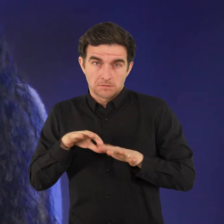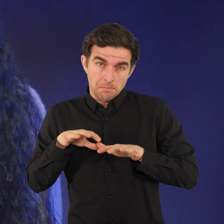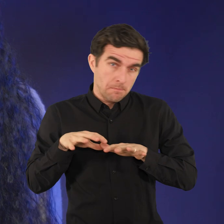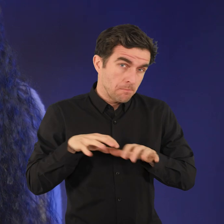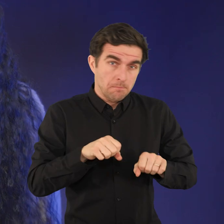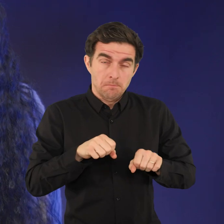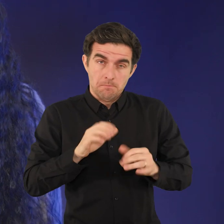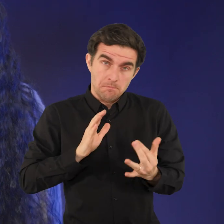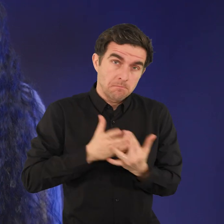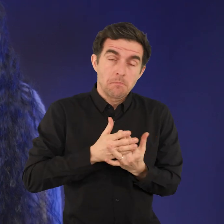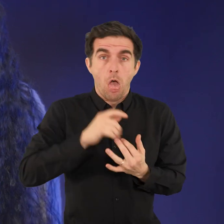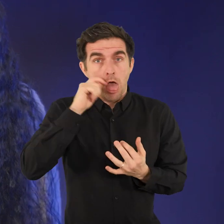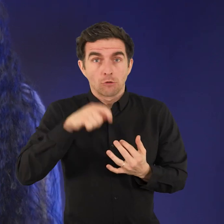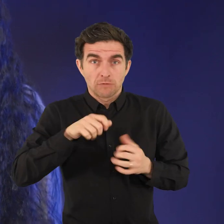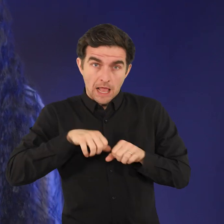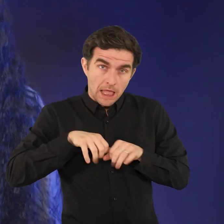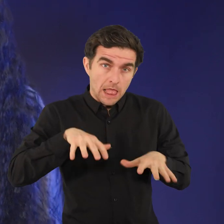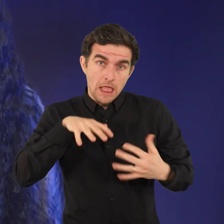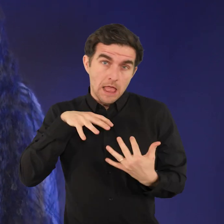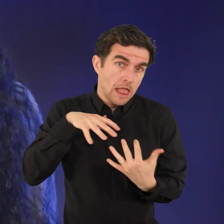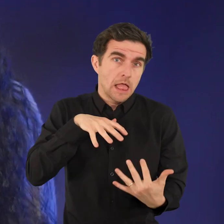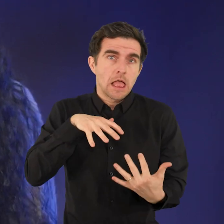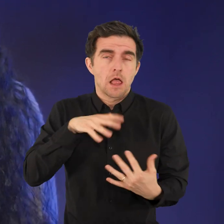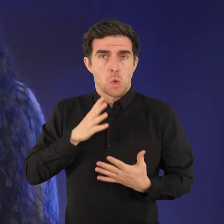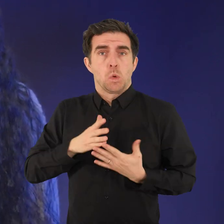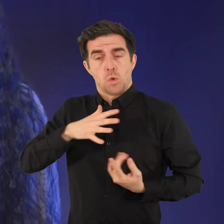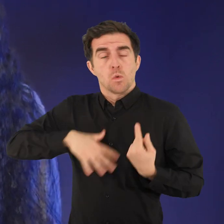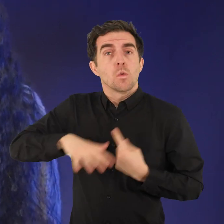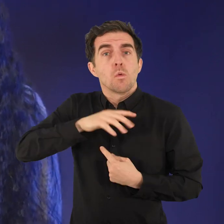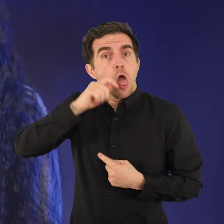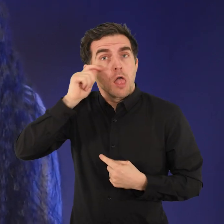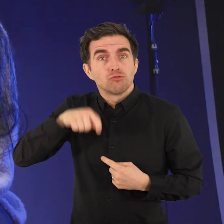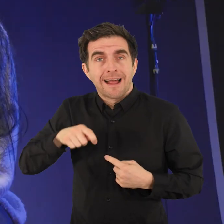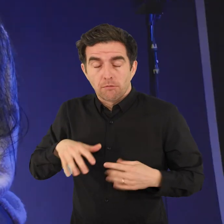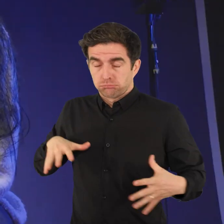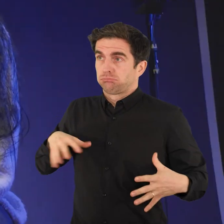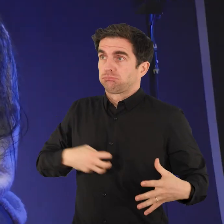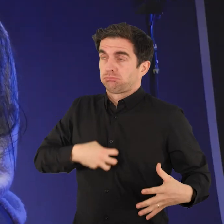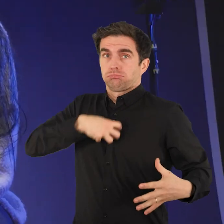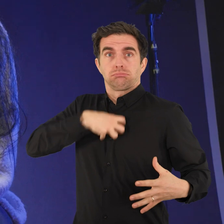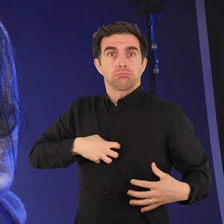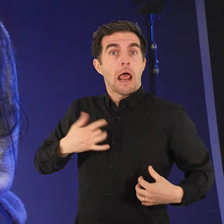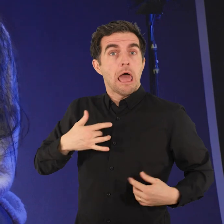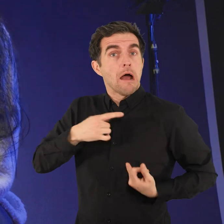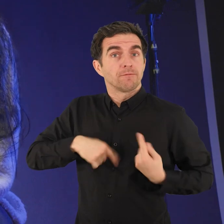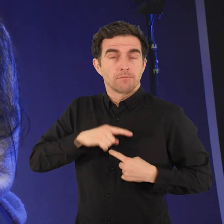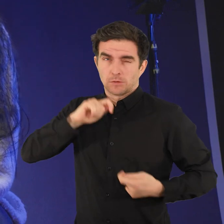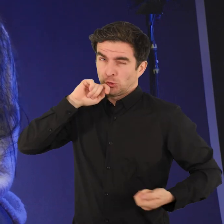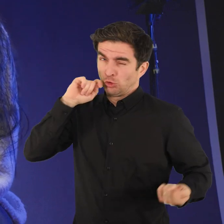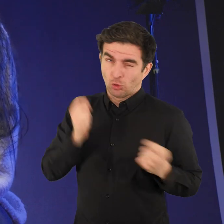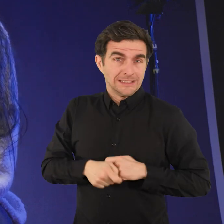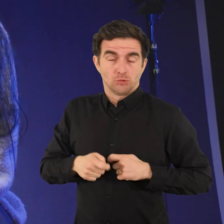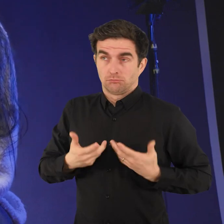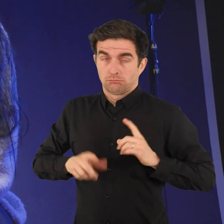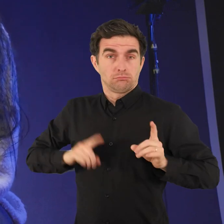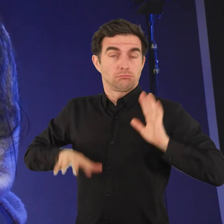goes without saying that it's changed lives of Ukrainian people dramatically. All of us, not all of us, but a lot of us, we